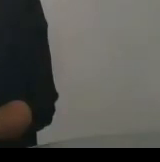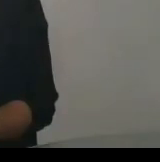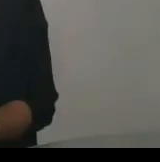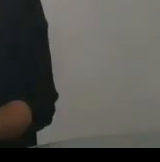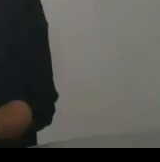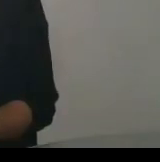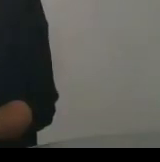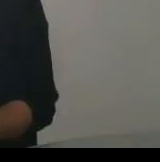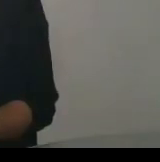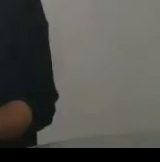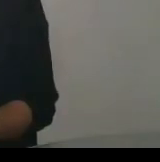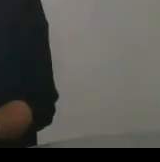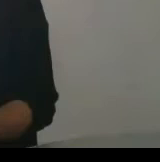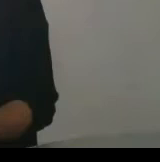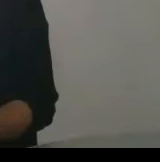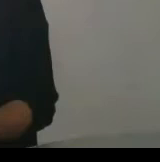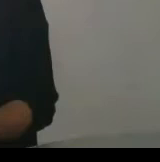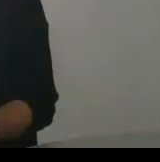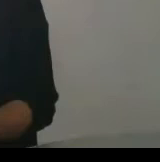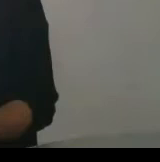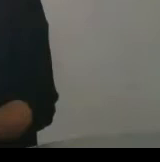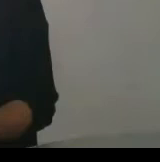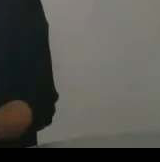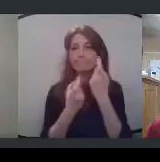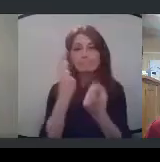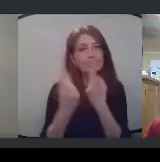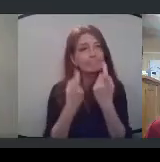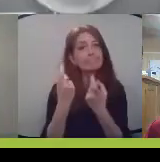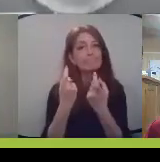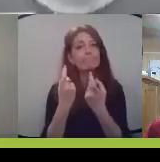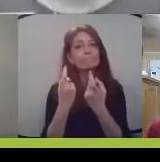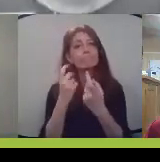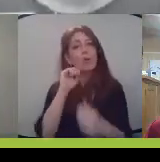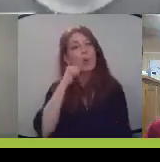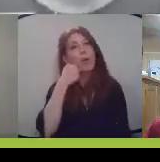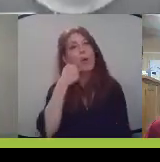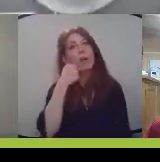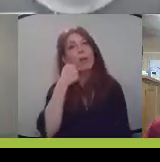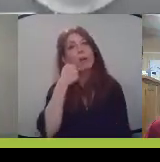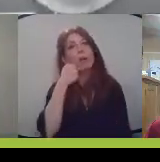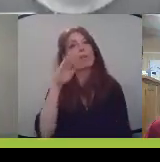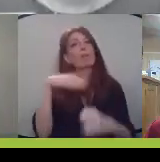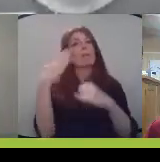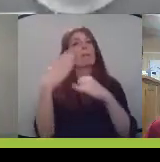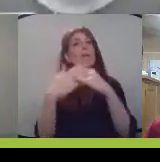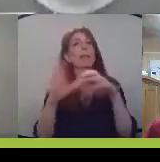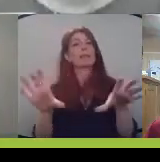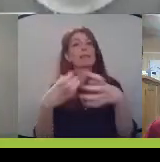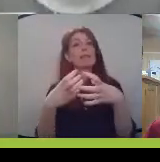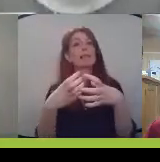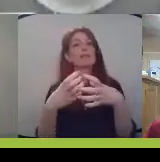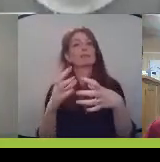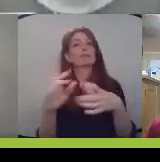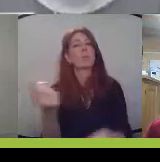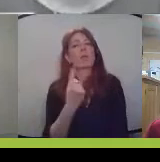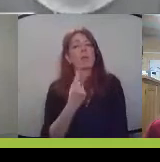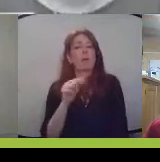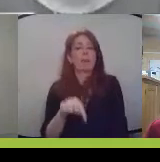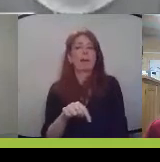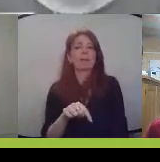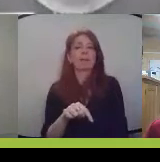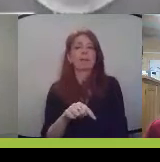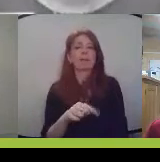you feel free to interrogate and have a look for the time being, and we'll bring you back again towards the end of the session. So once again,